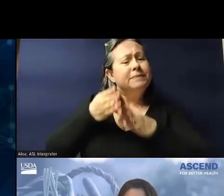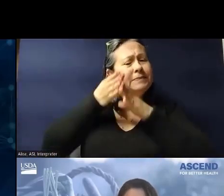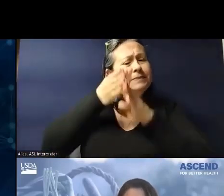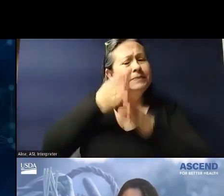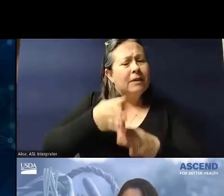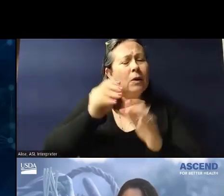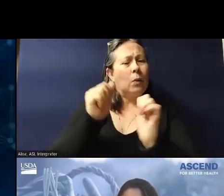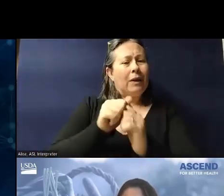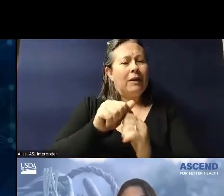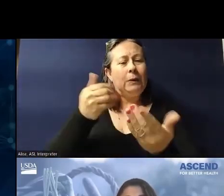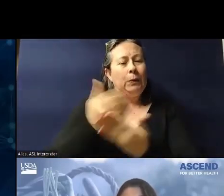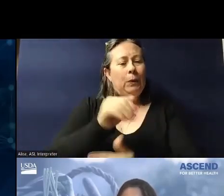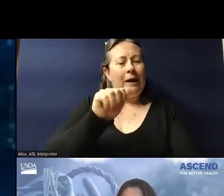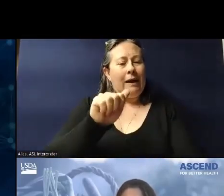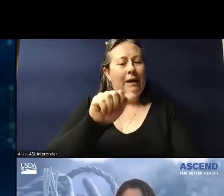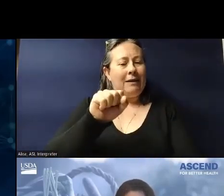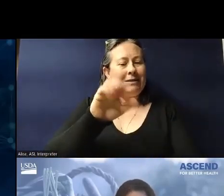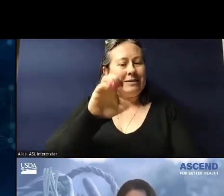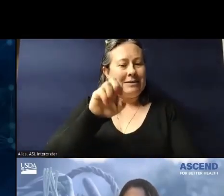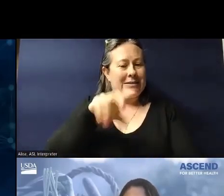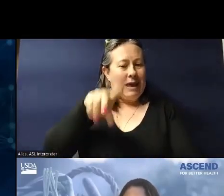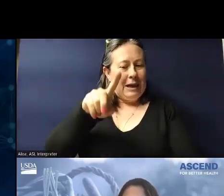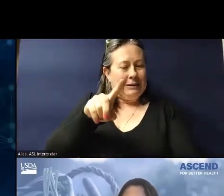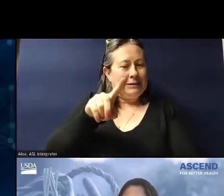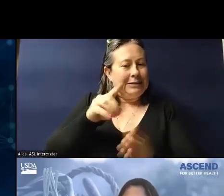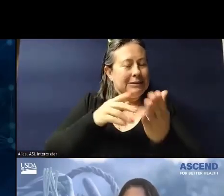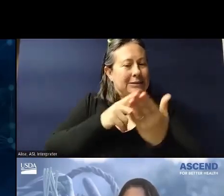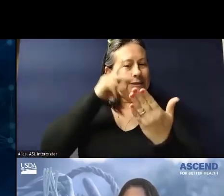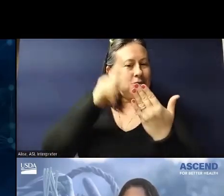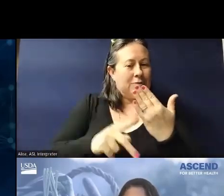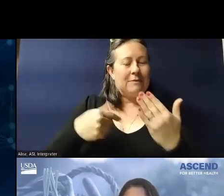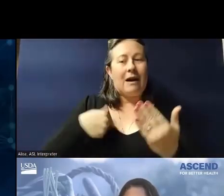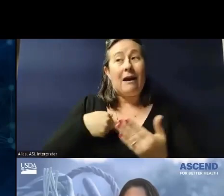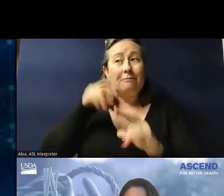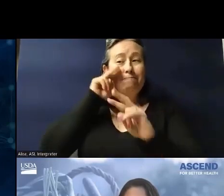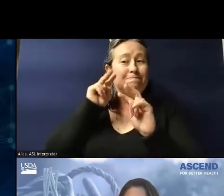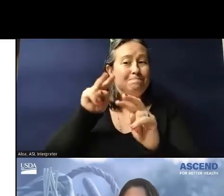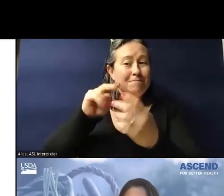new Ascend Initiative, and I look forward to partnership.